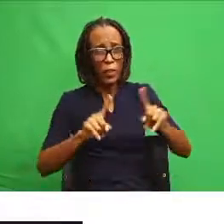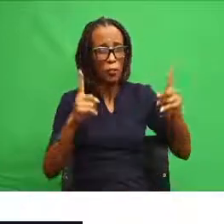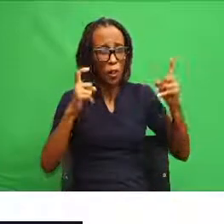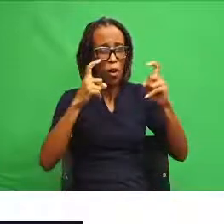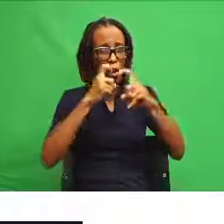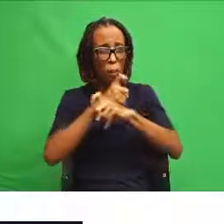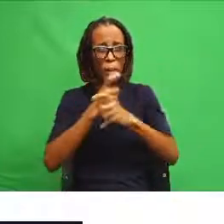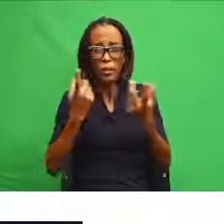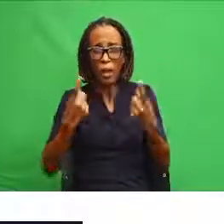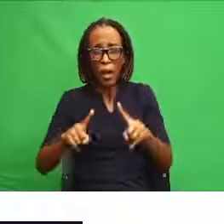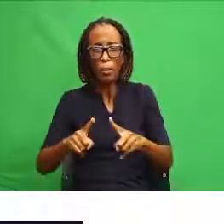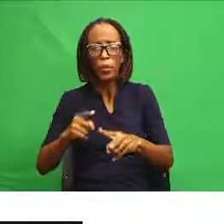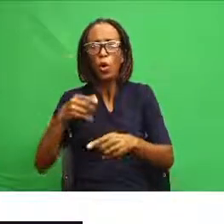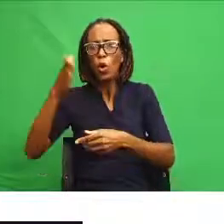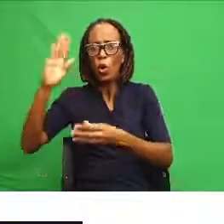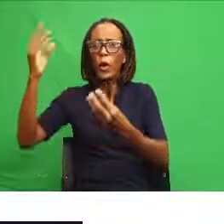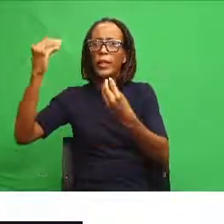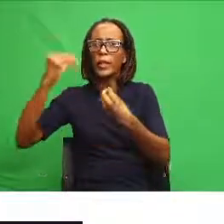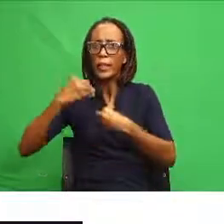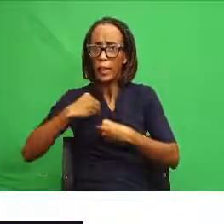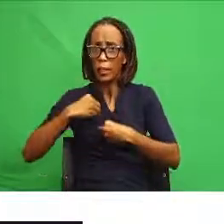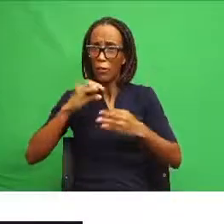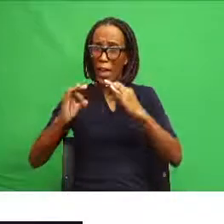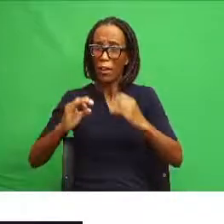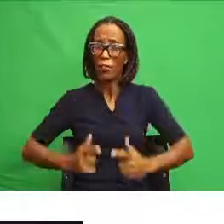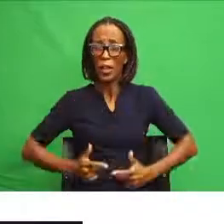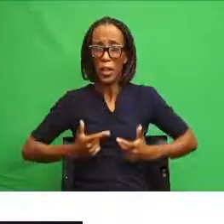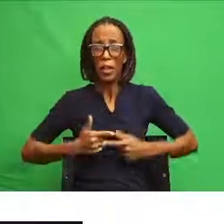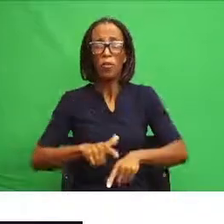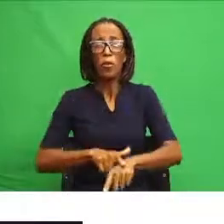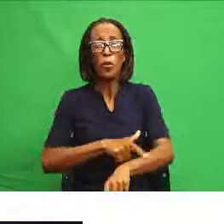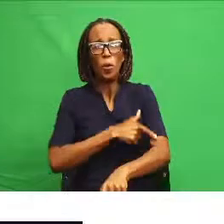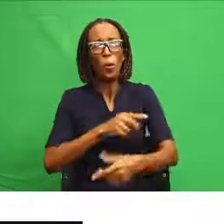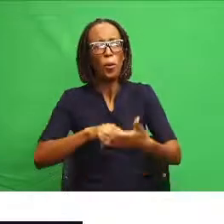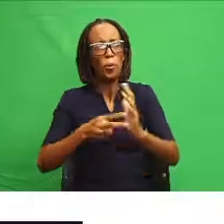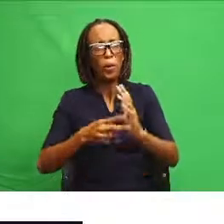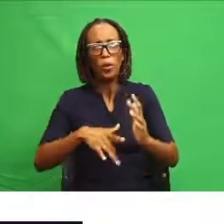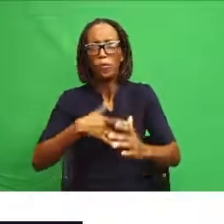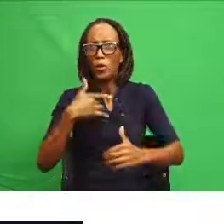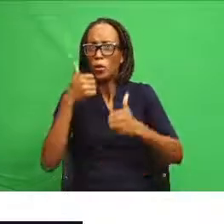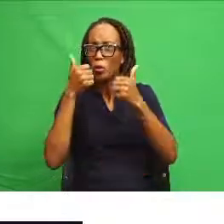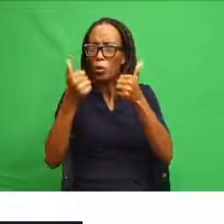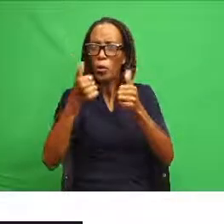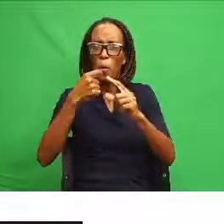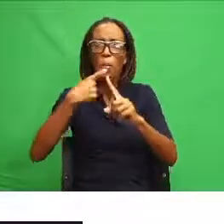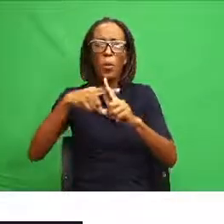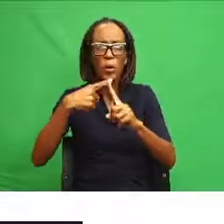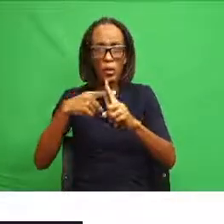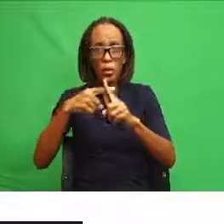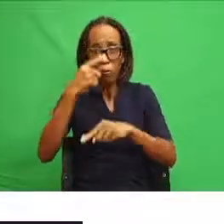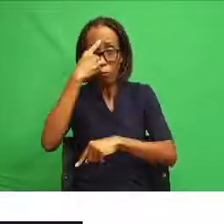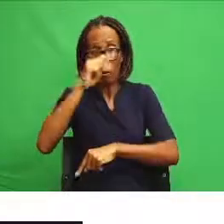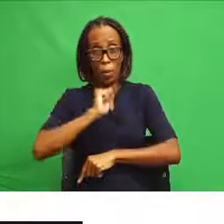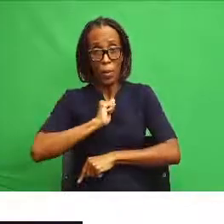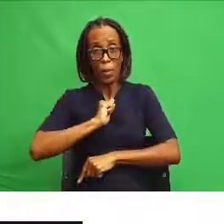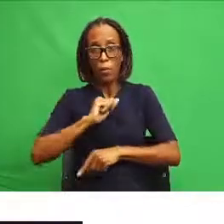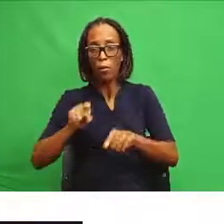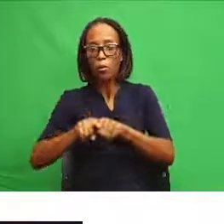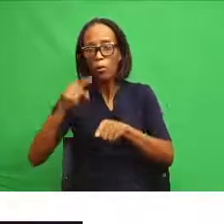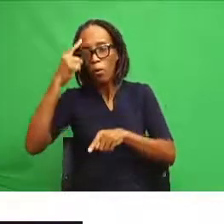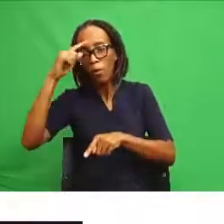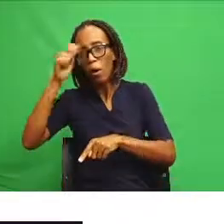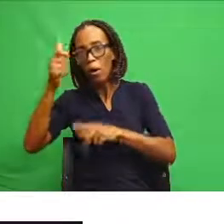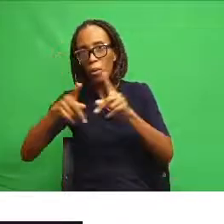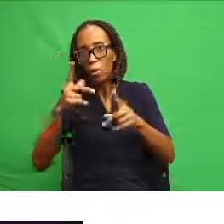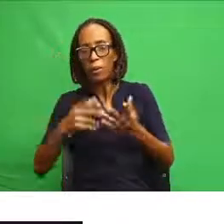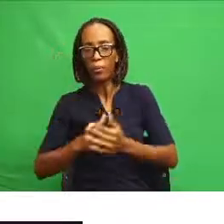God, and especially when it is long, it is a privilege both for oneself and for others. When I